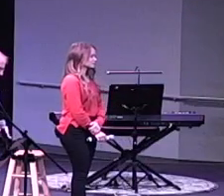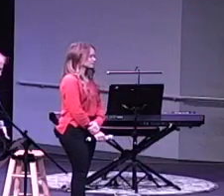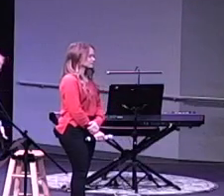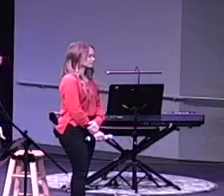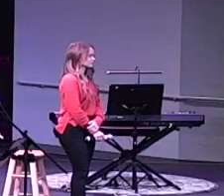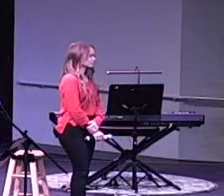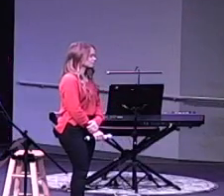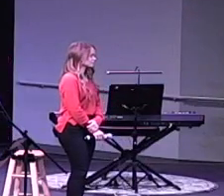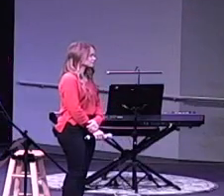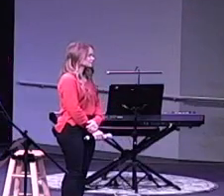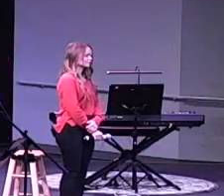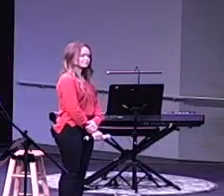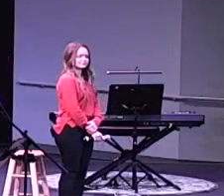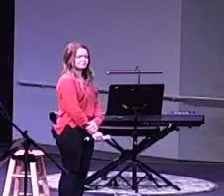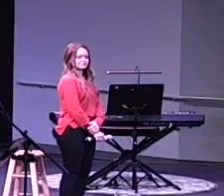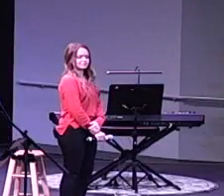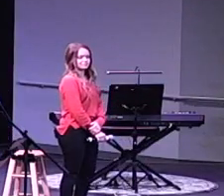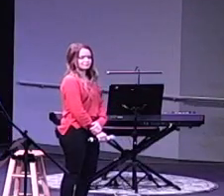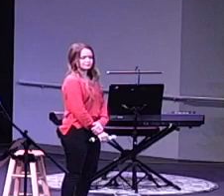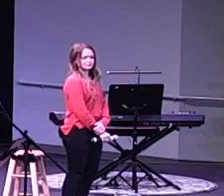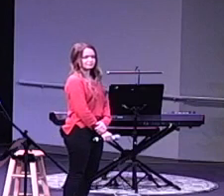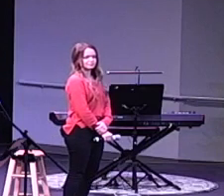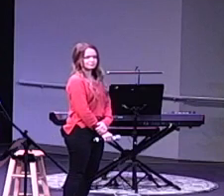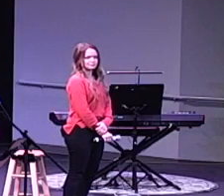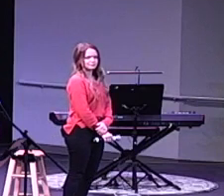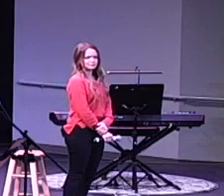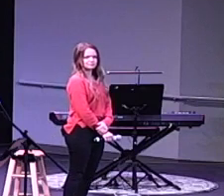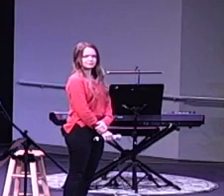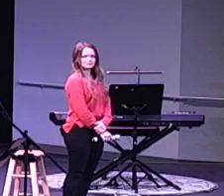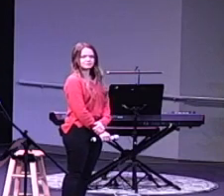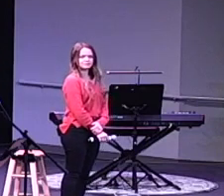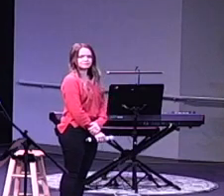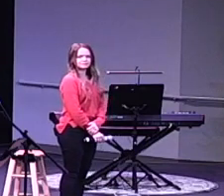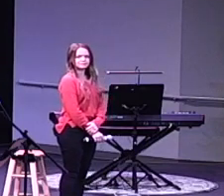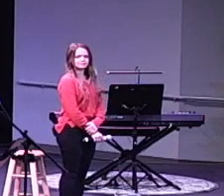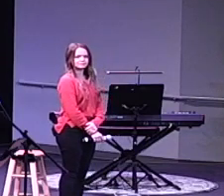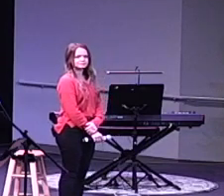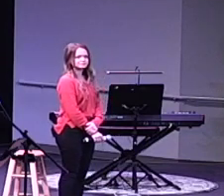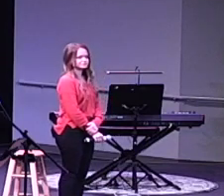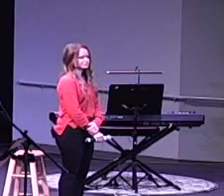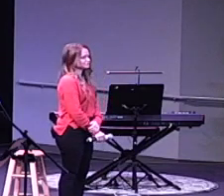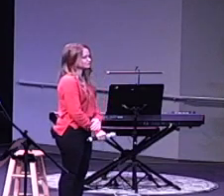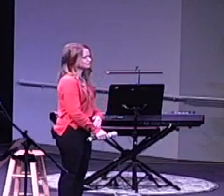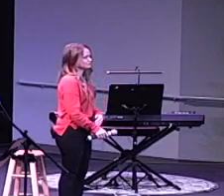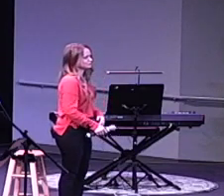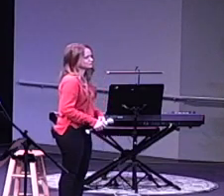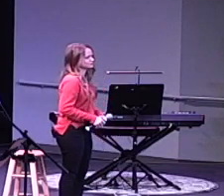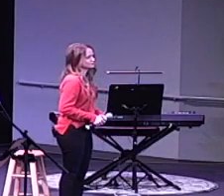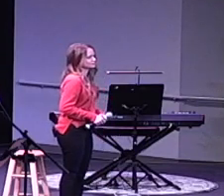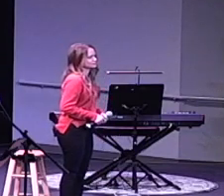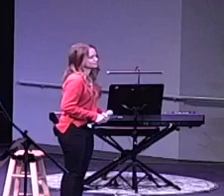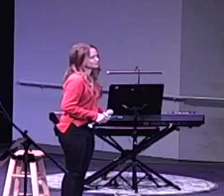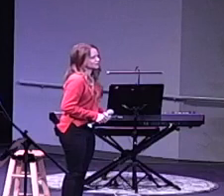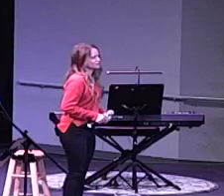for the death that He sacrificed on the cross in our place, offering forgiveness and freedom from our sin.